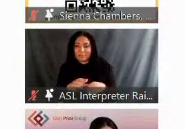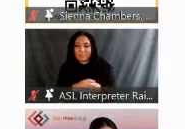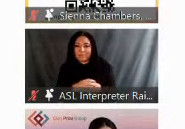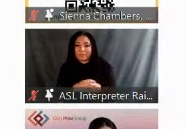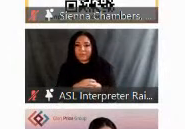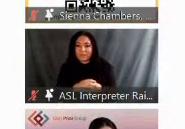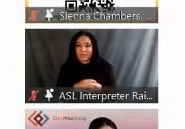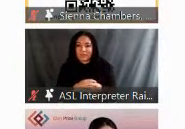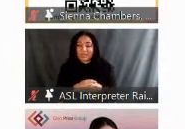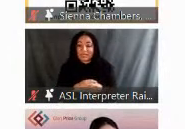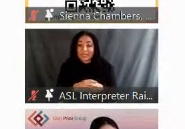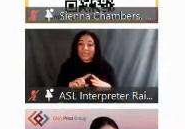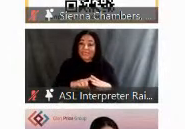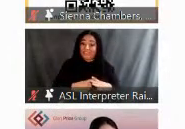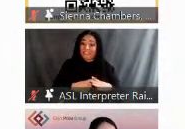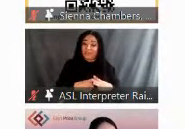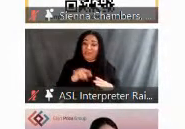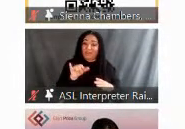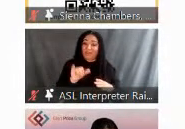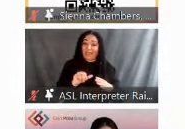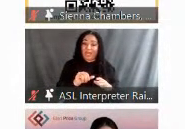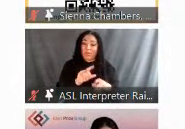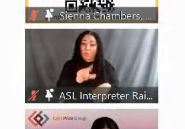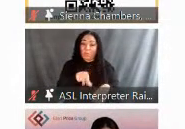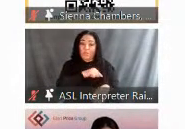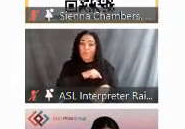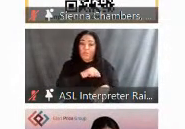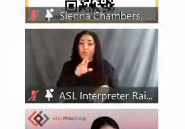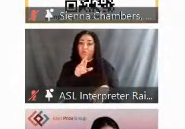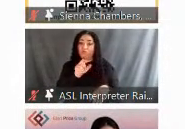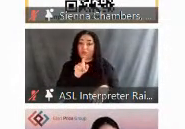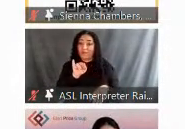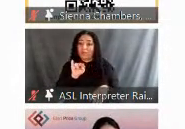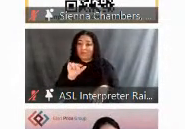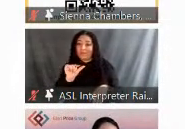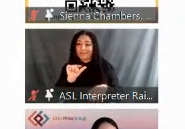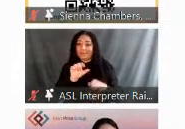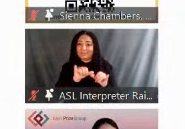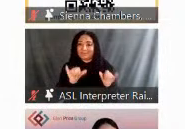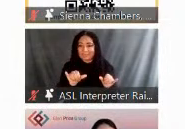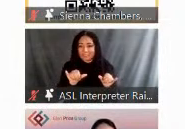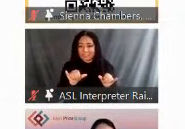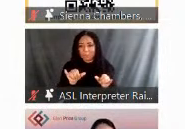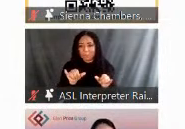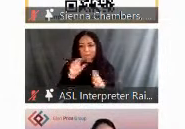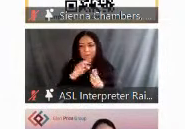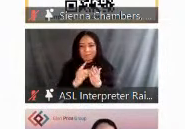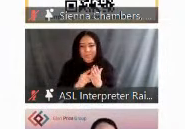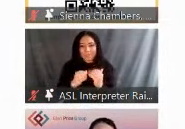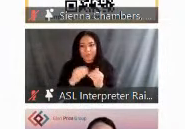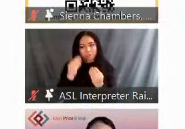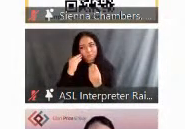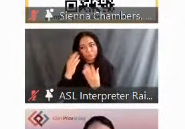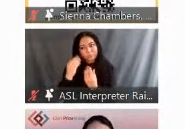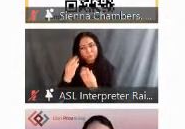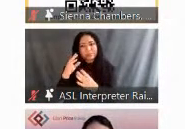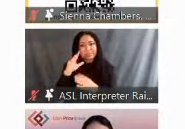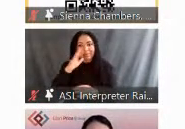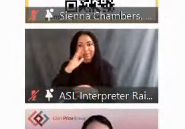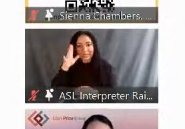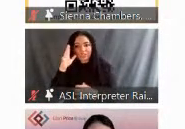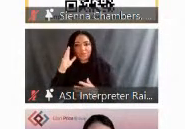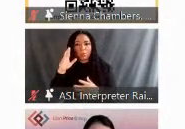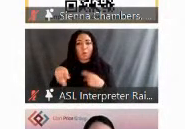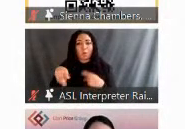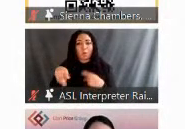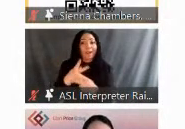was primarily designed to educate families on what type of quality indicators they should be looking